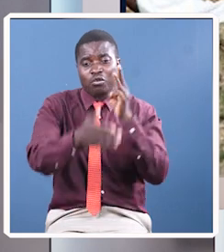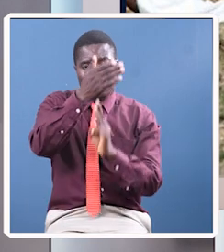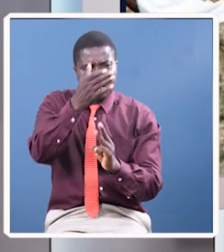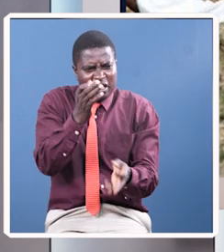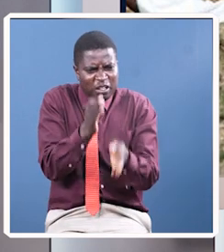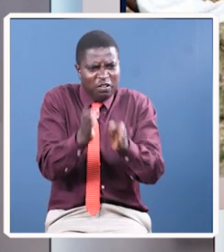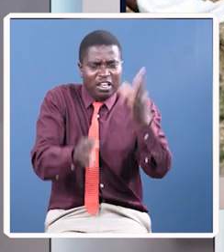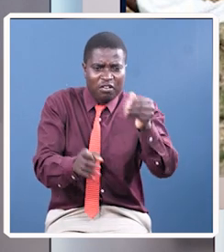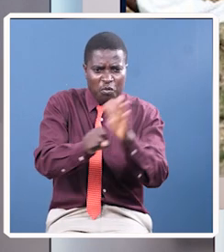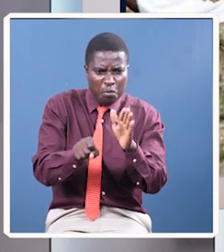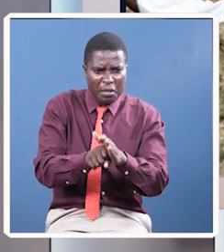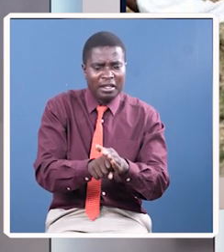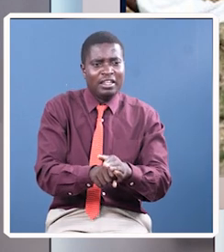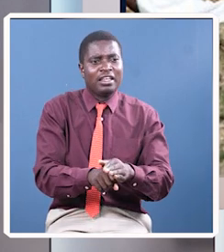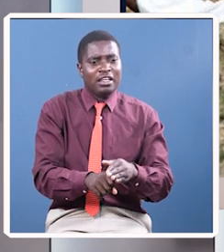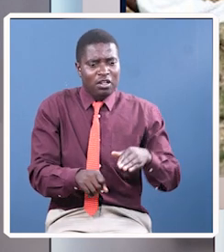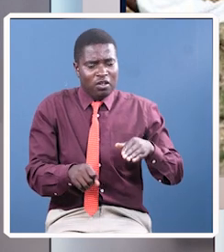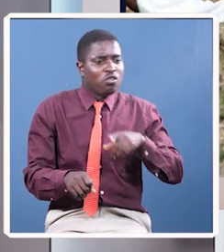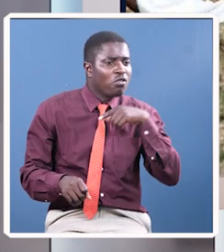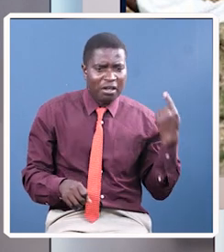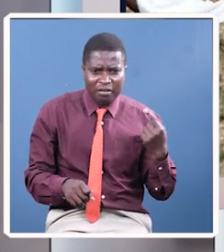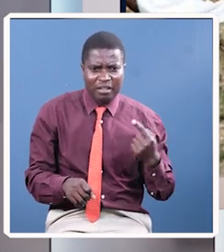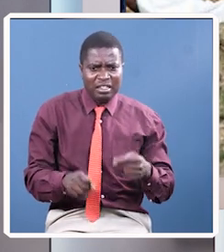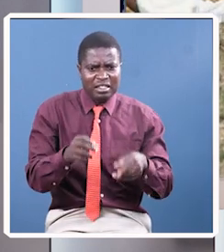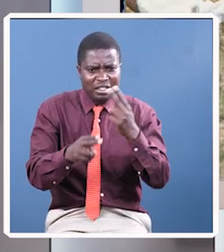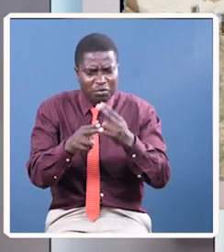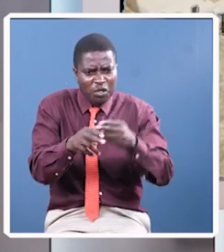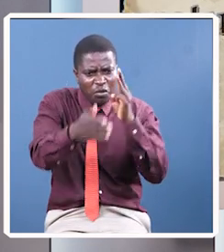Achizviti muprofita, wasangana nemuprofita wenema.